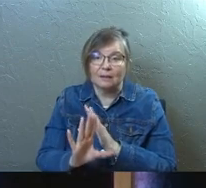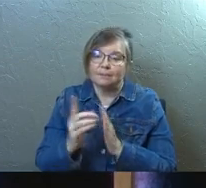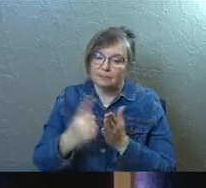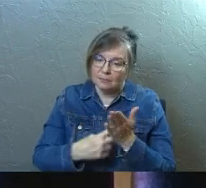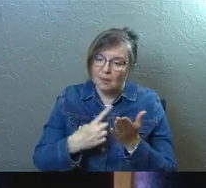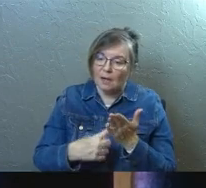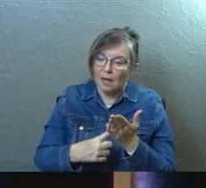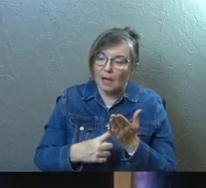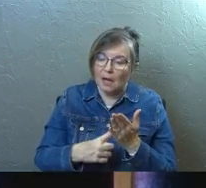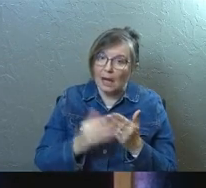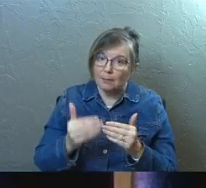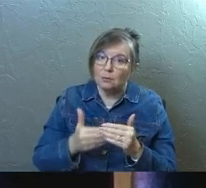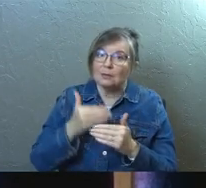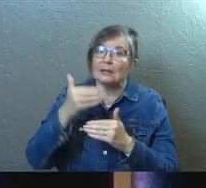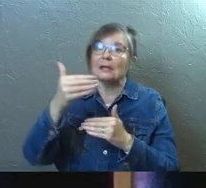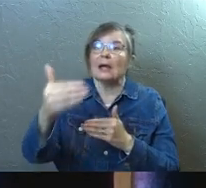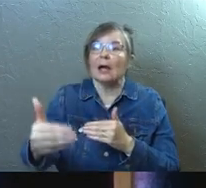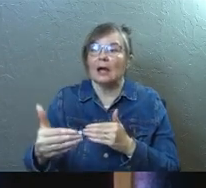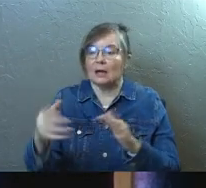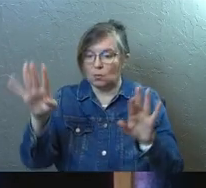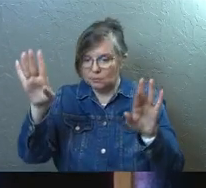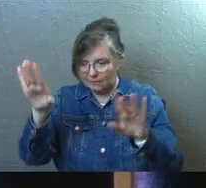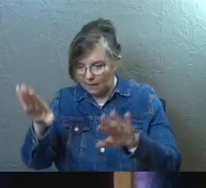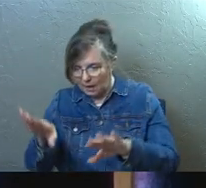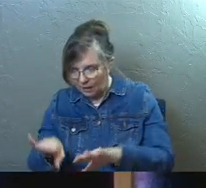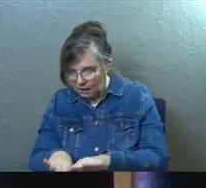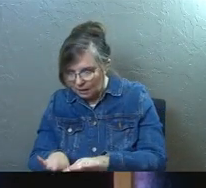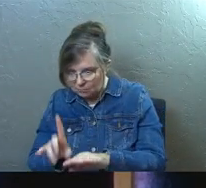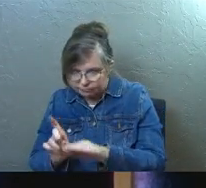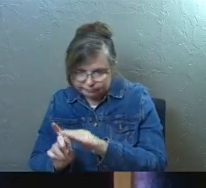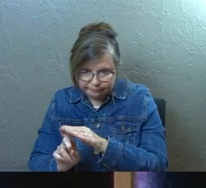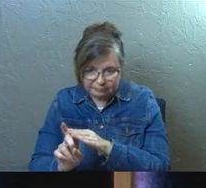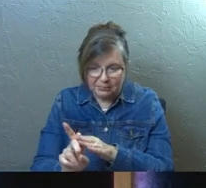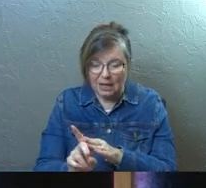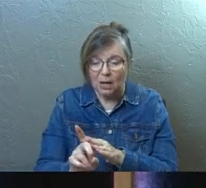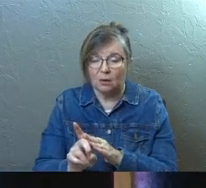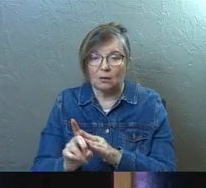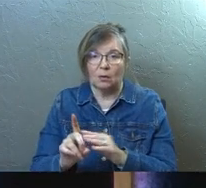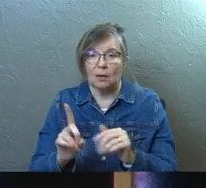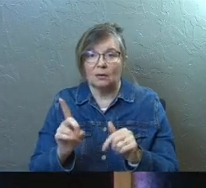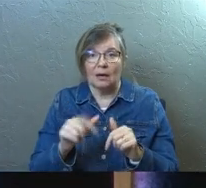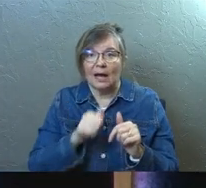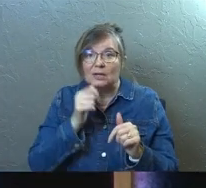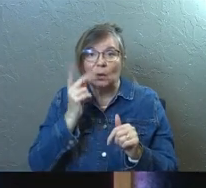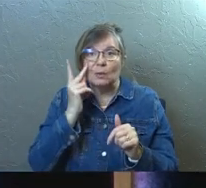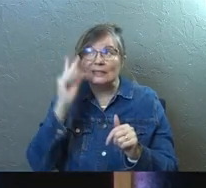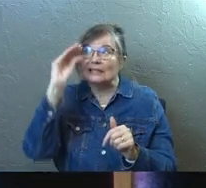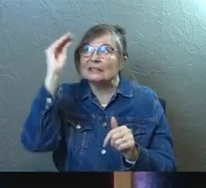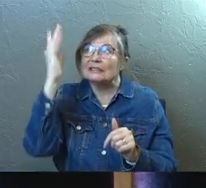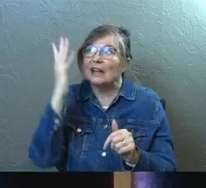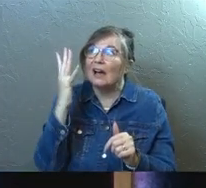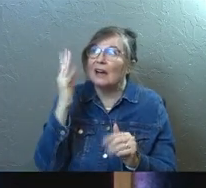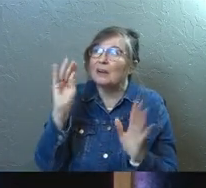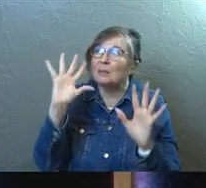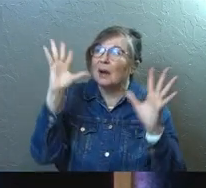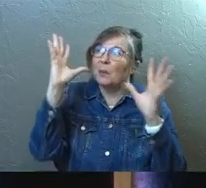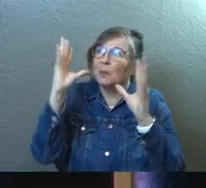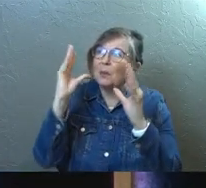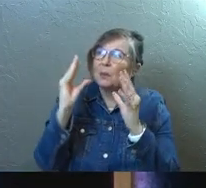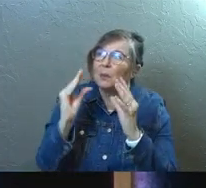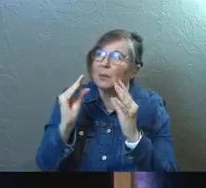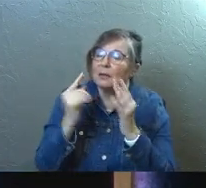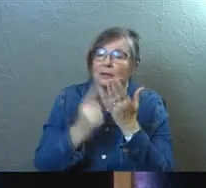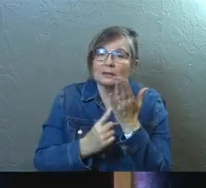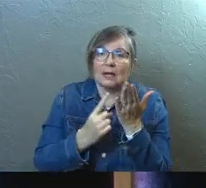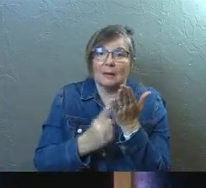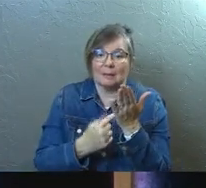like sometimes I'm moving on to the next pasture and it goes down into the ravine and we're so deep down in there, I don't see the sunlight as bright as it was before.